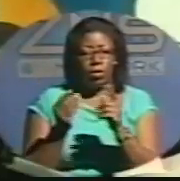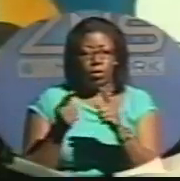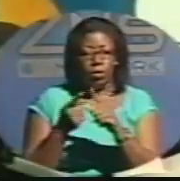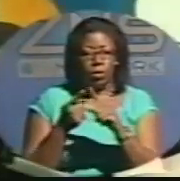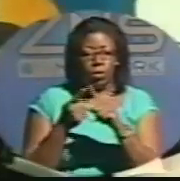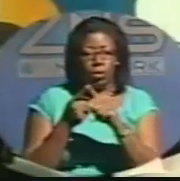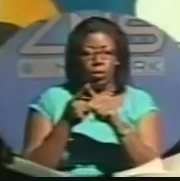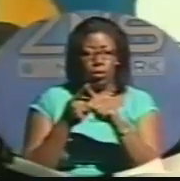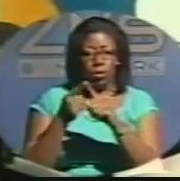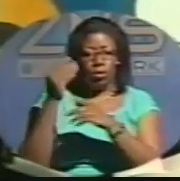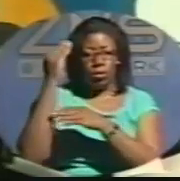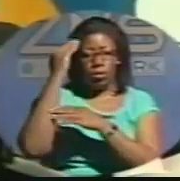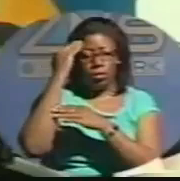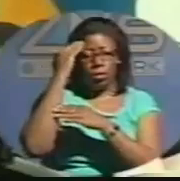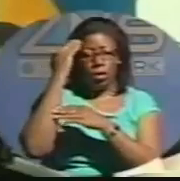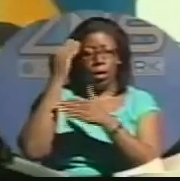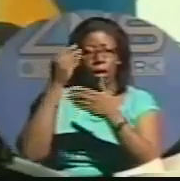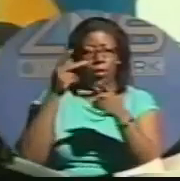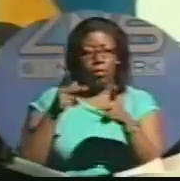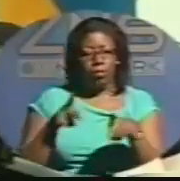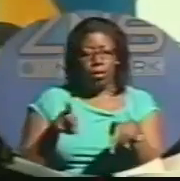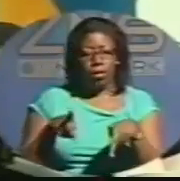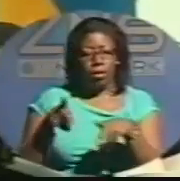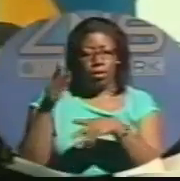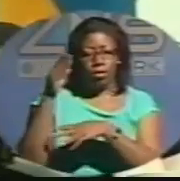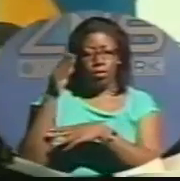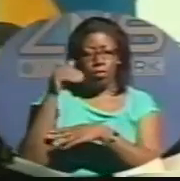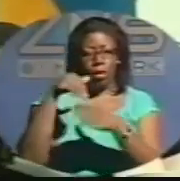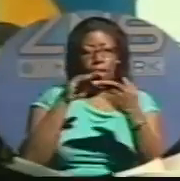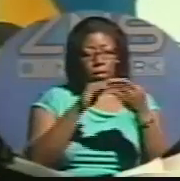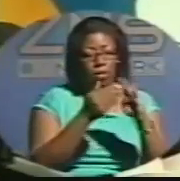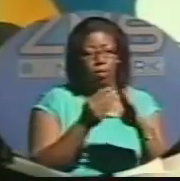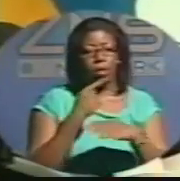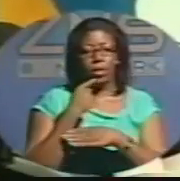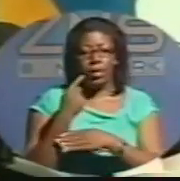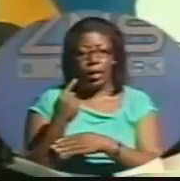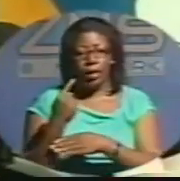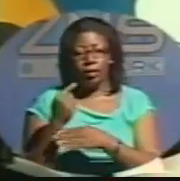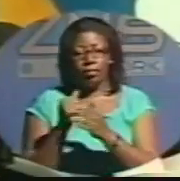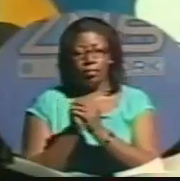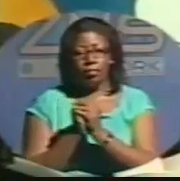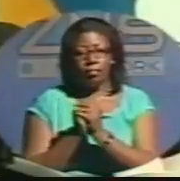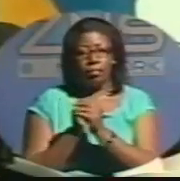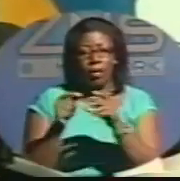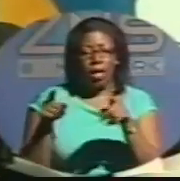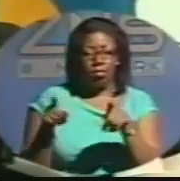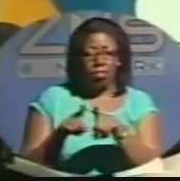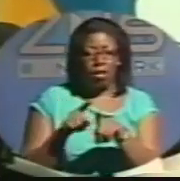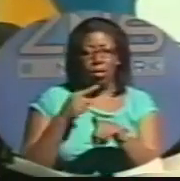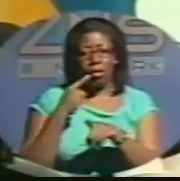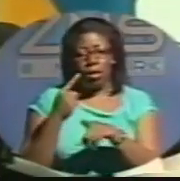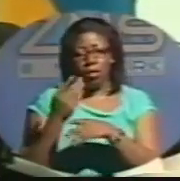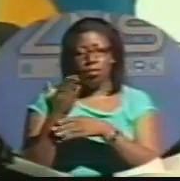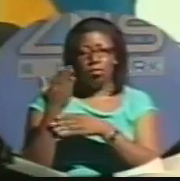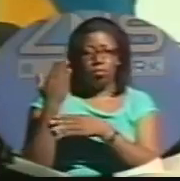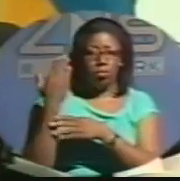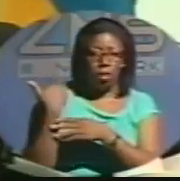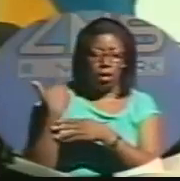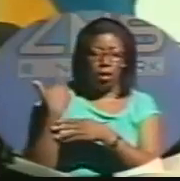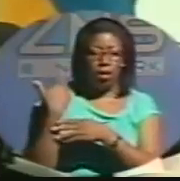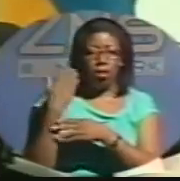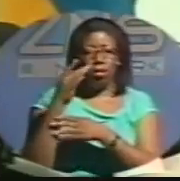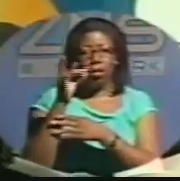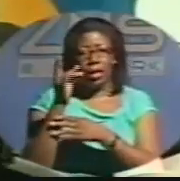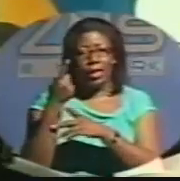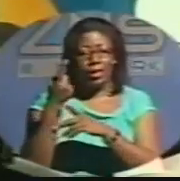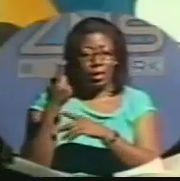recognize what persons in the community were saying. And as we've seen over the course of the last